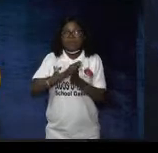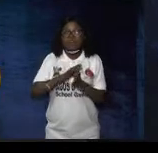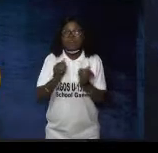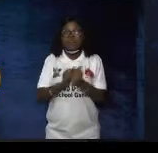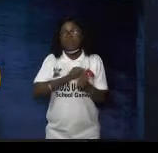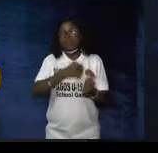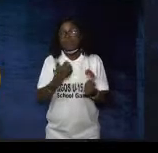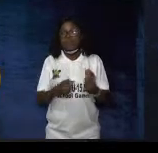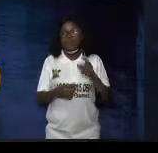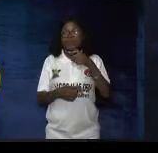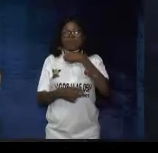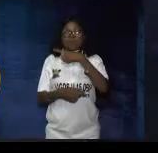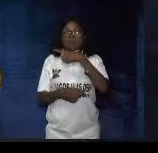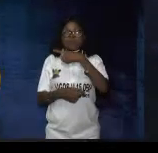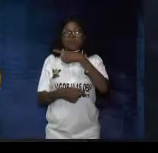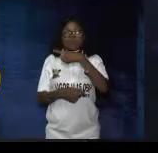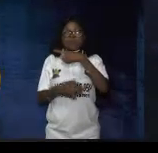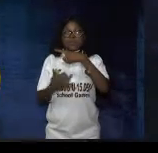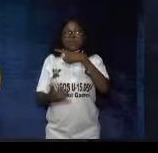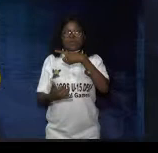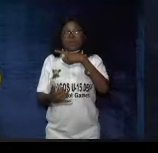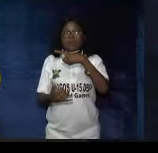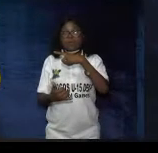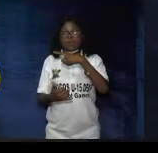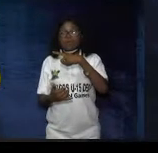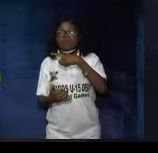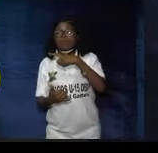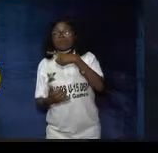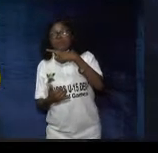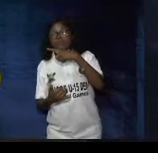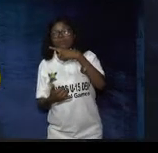A line of symmetry. So let me fold it along this line.